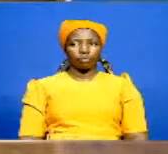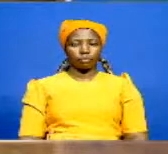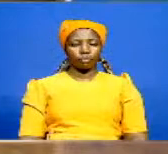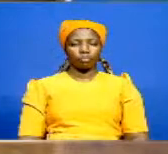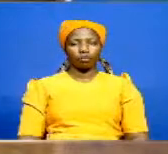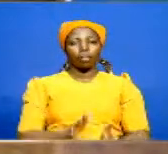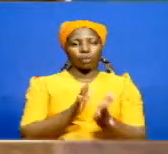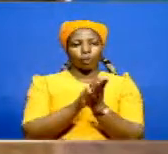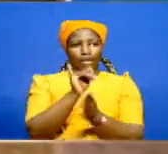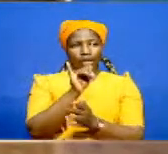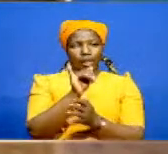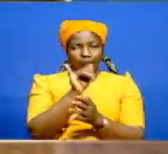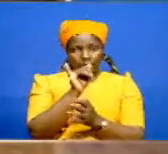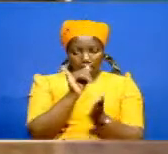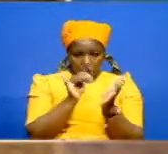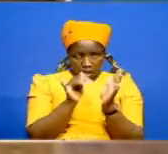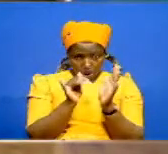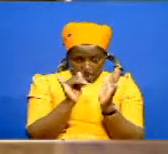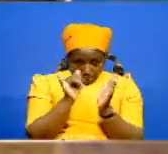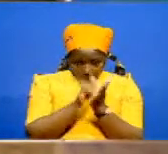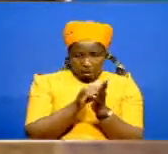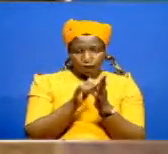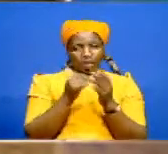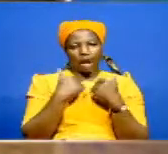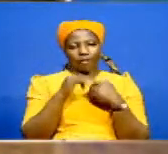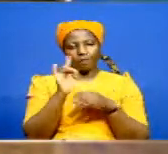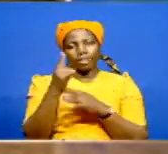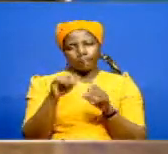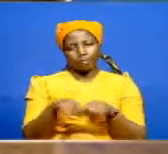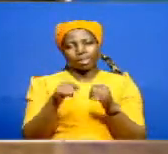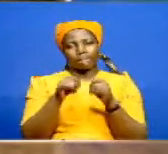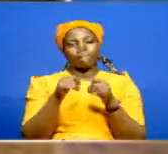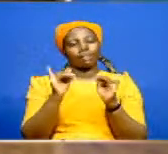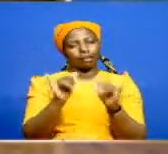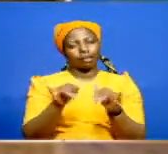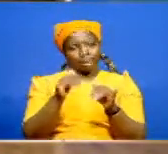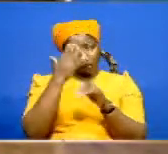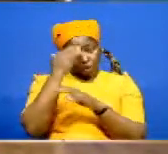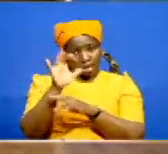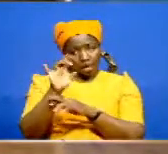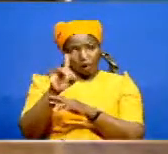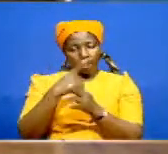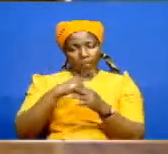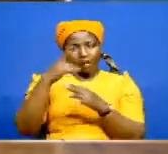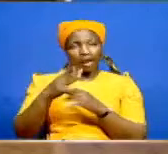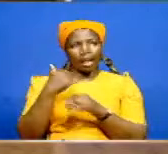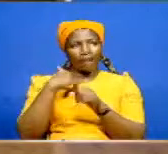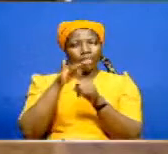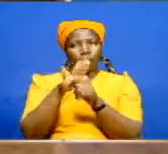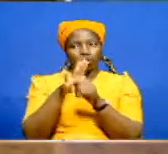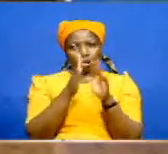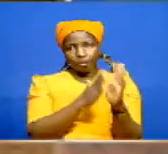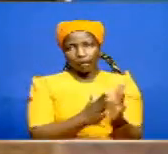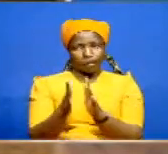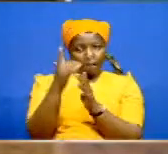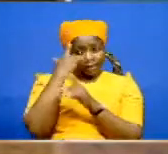And with that, we take our first break. Don't go anywhere. Channel One Weekend still has so much lined up for